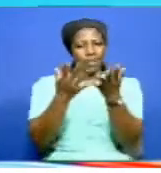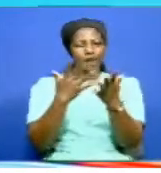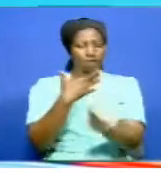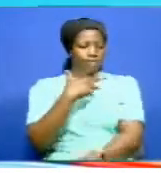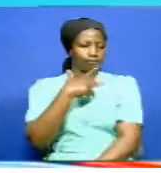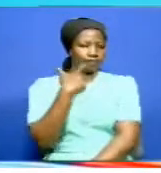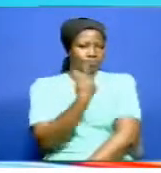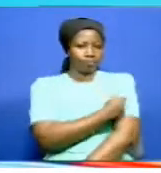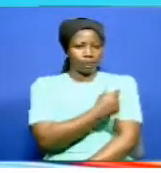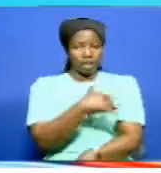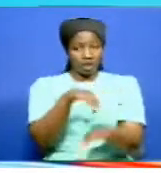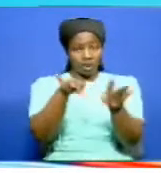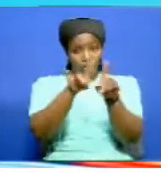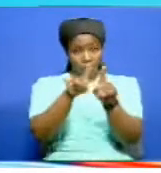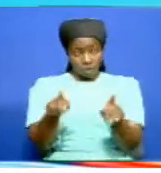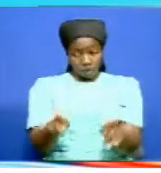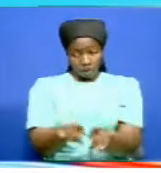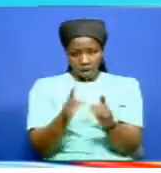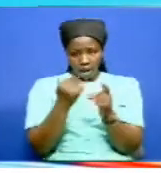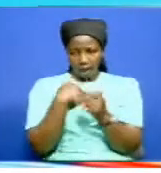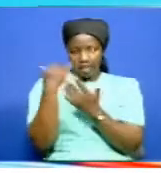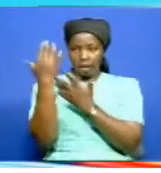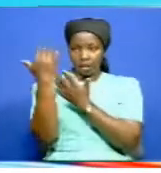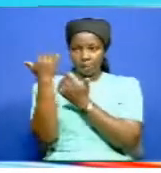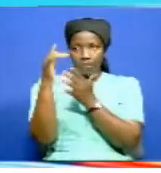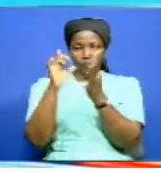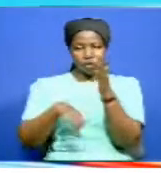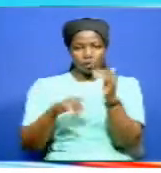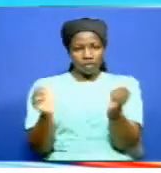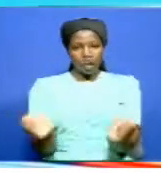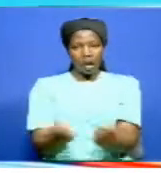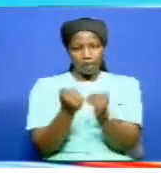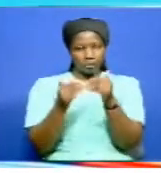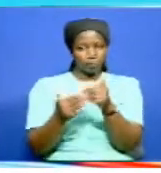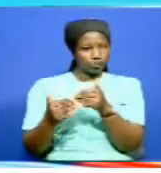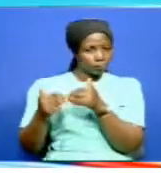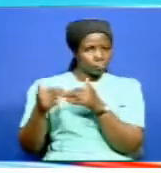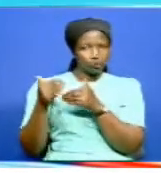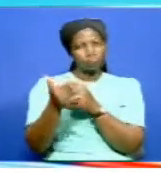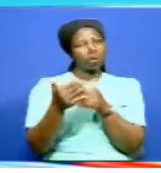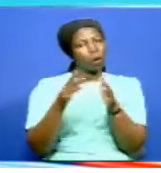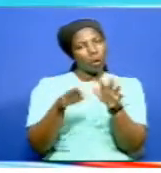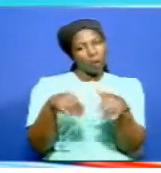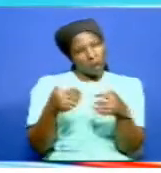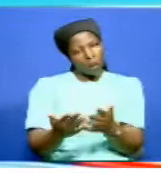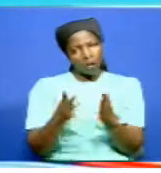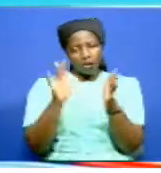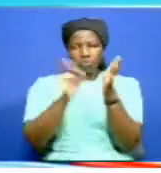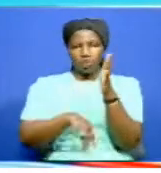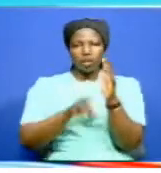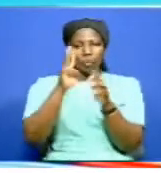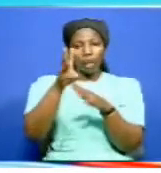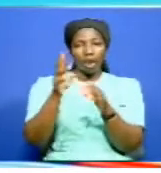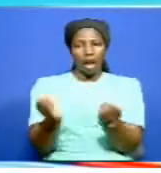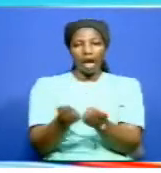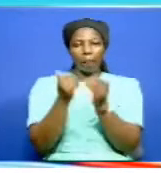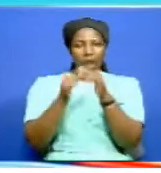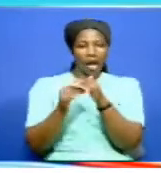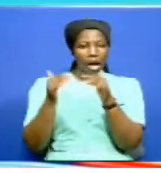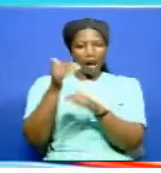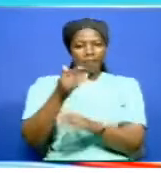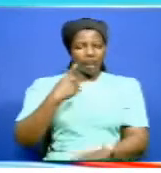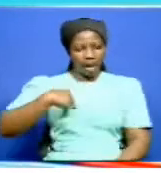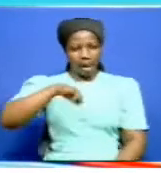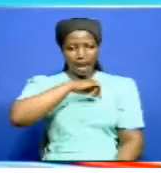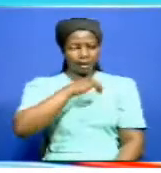as having on the expectations of what will happen or what will conspire after we have had the